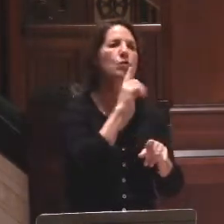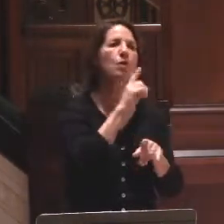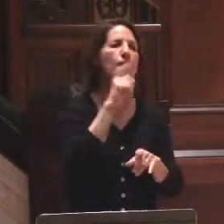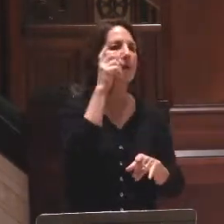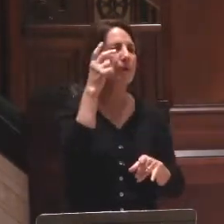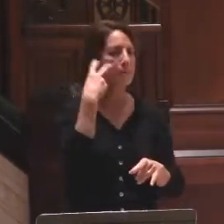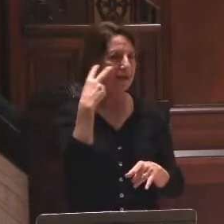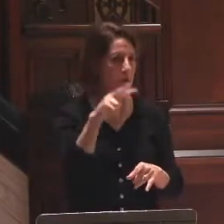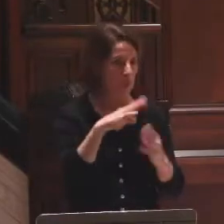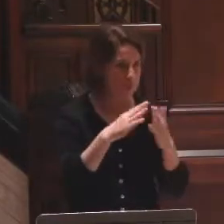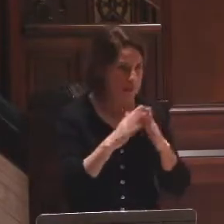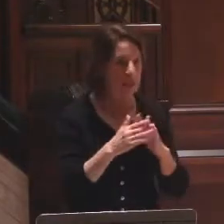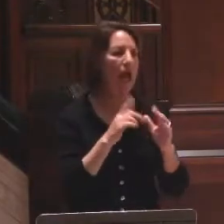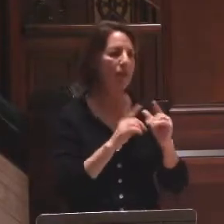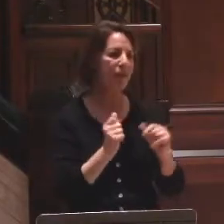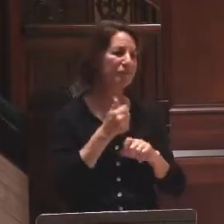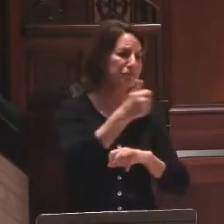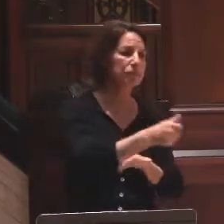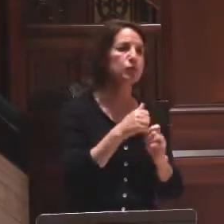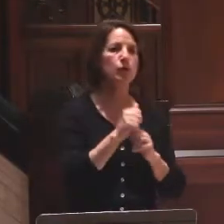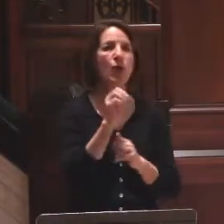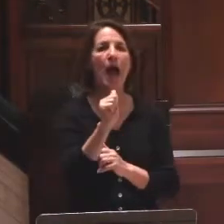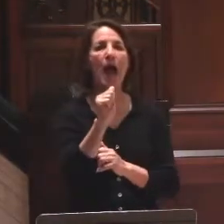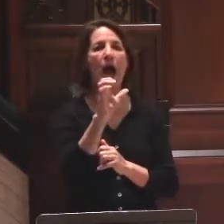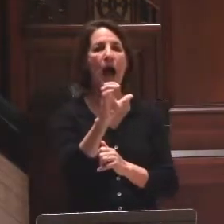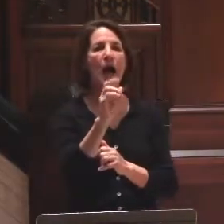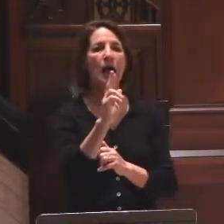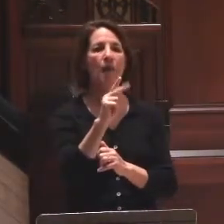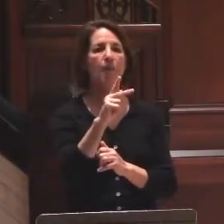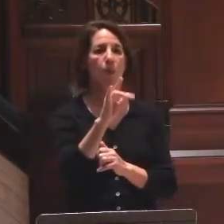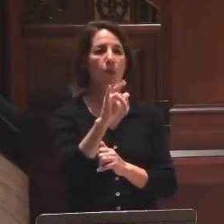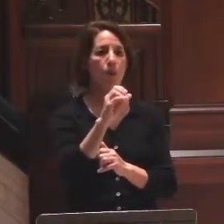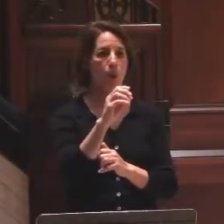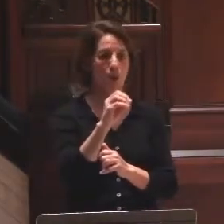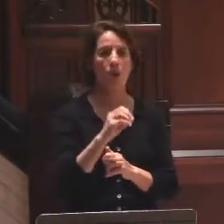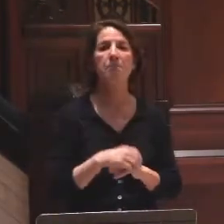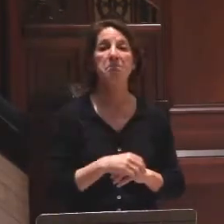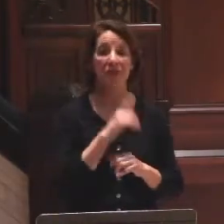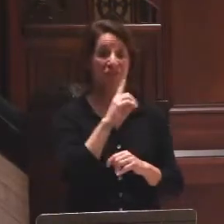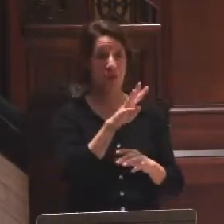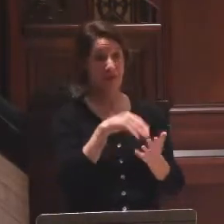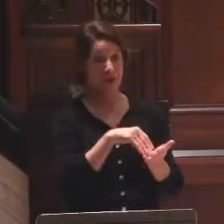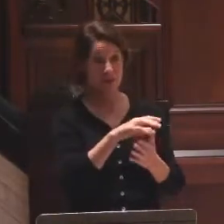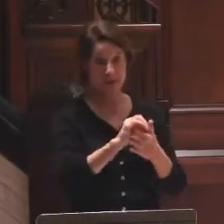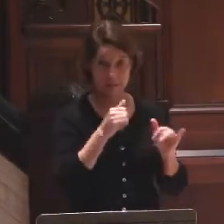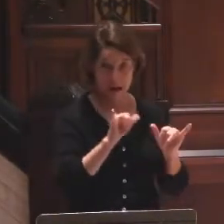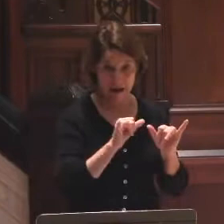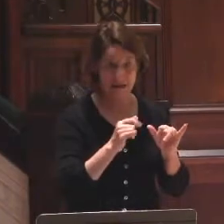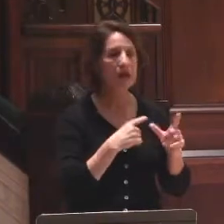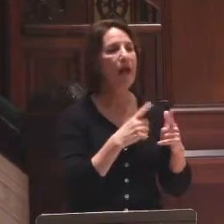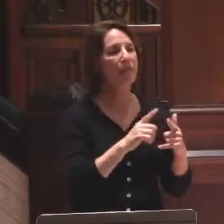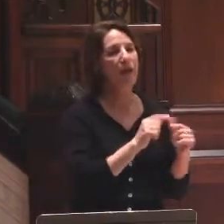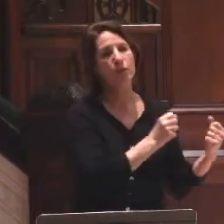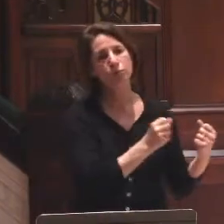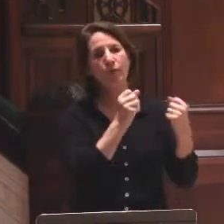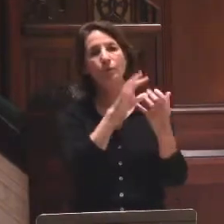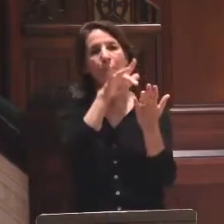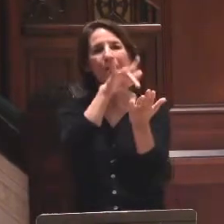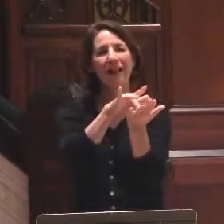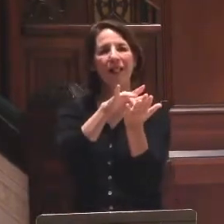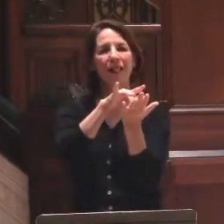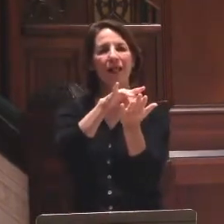went on even further to Acapulco. It was 4,000 miles by the time we got there. Then we drove up the middle of Mexico